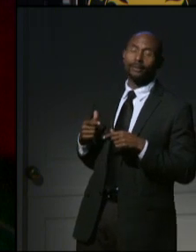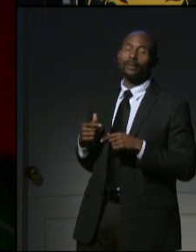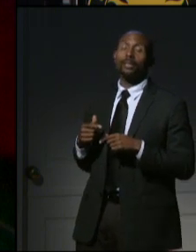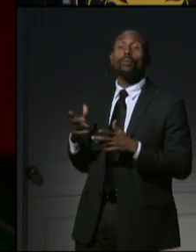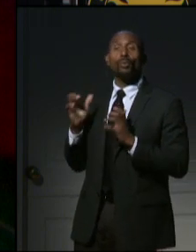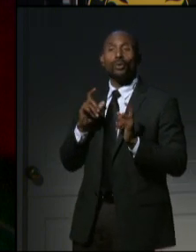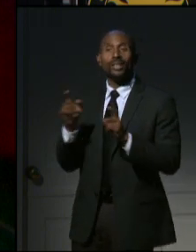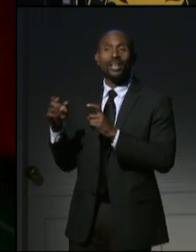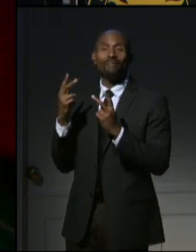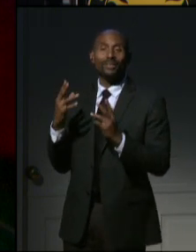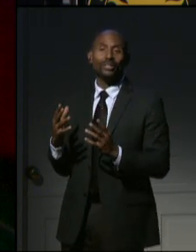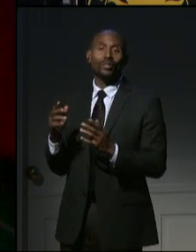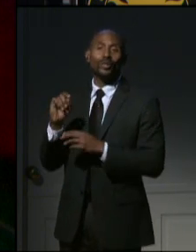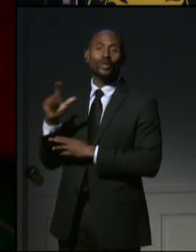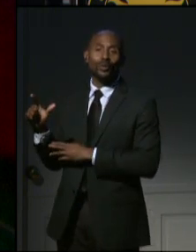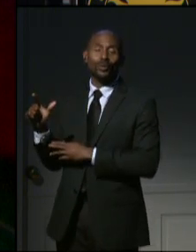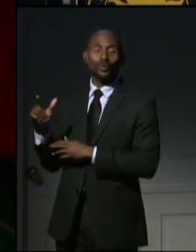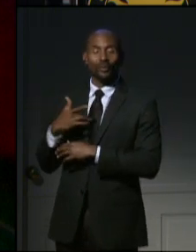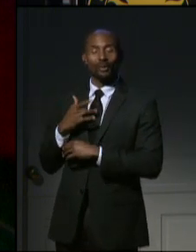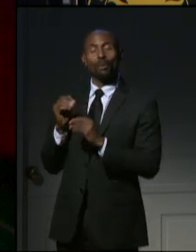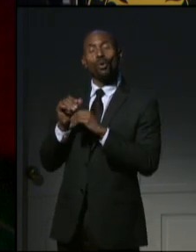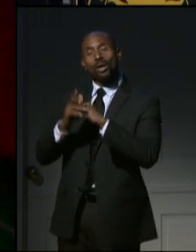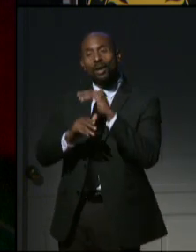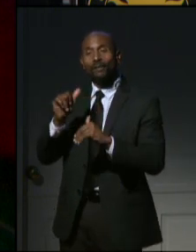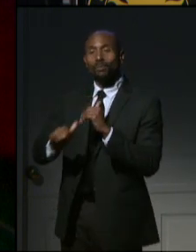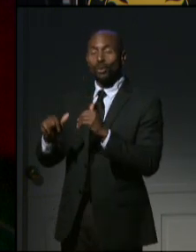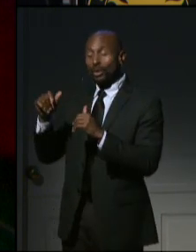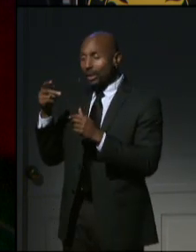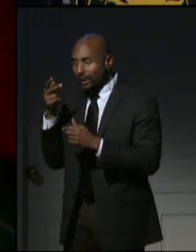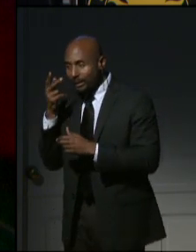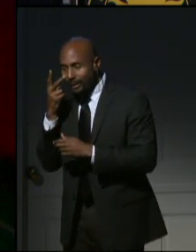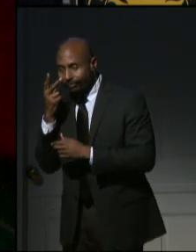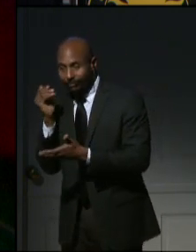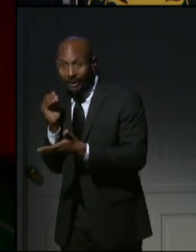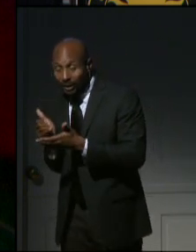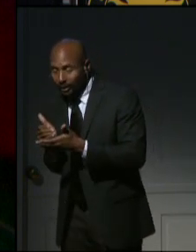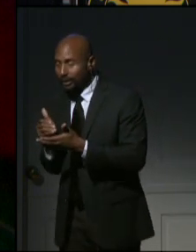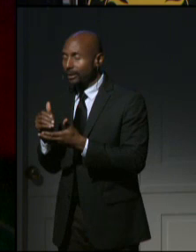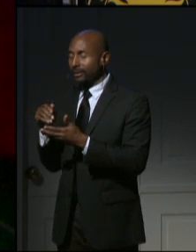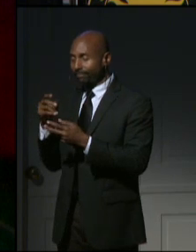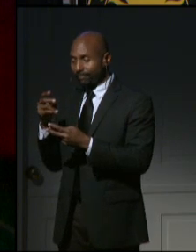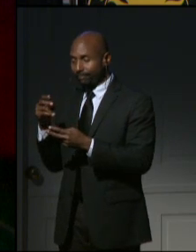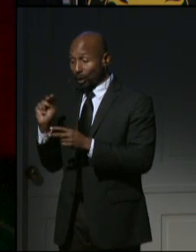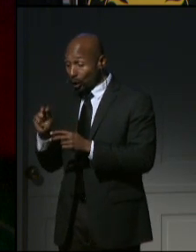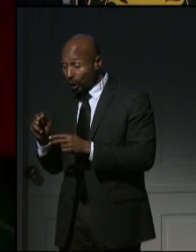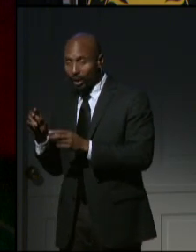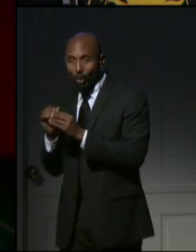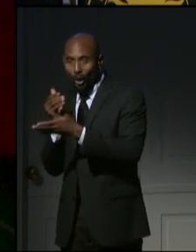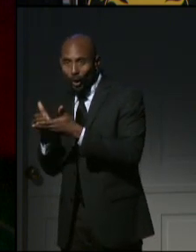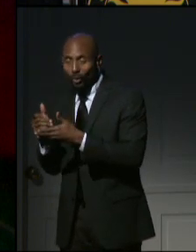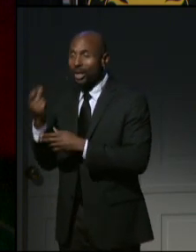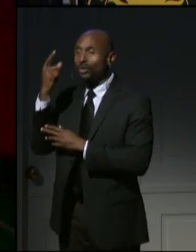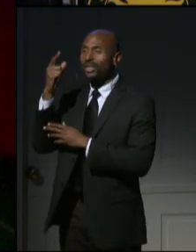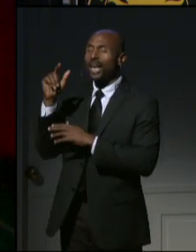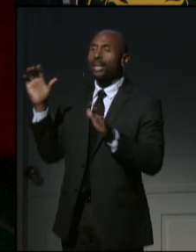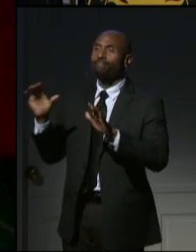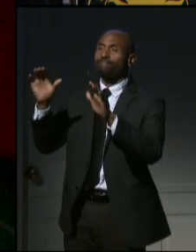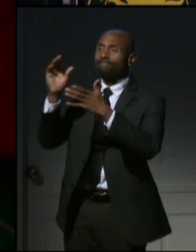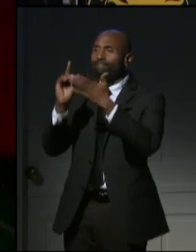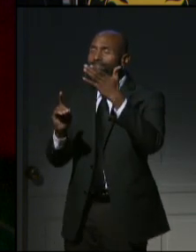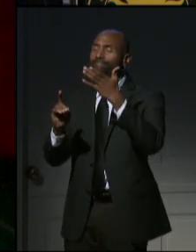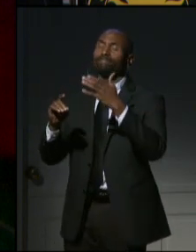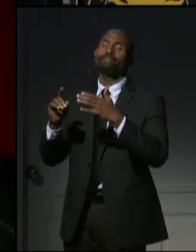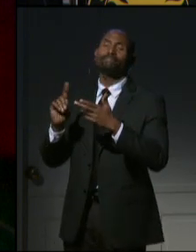be able to really feel comfortable, look closer, understand composition, understand purpose, understand emotion, and just connect